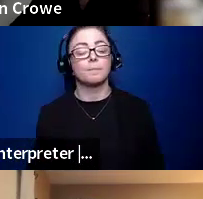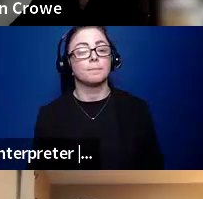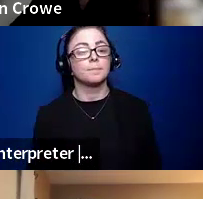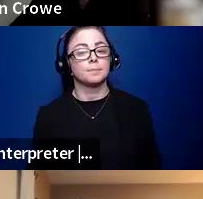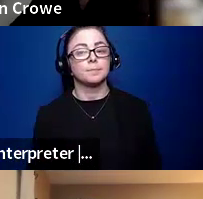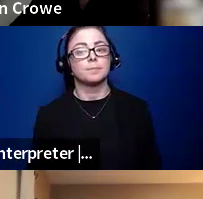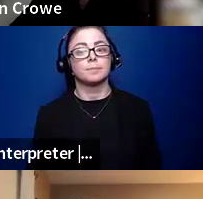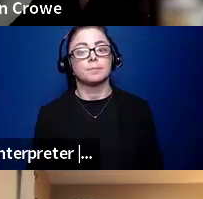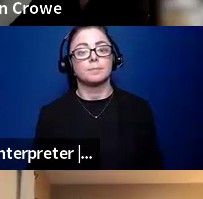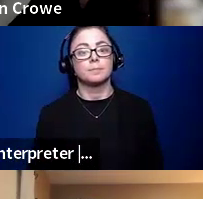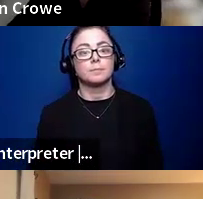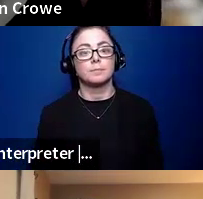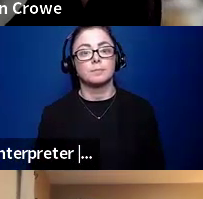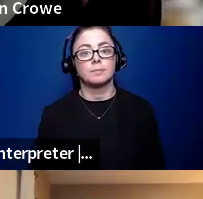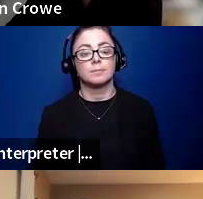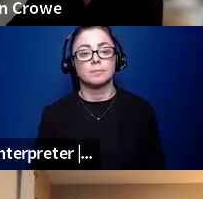Carlin.